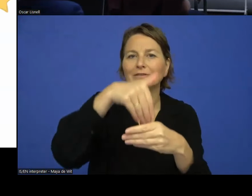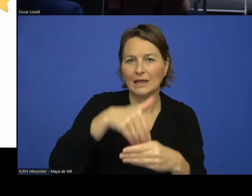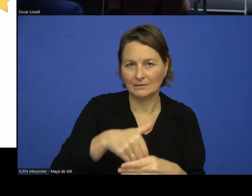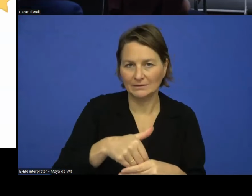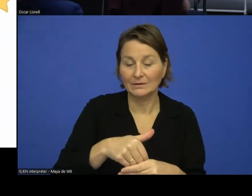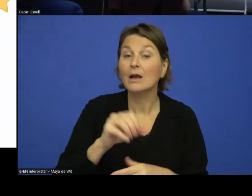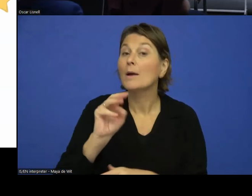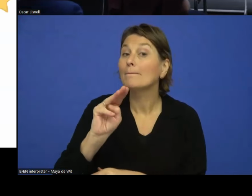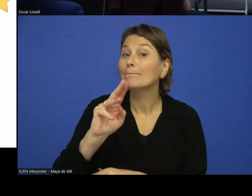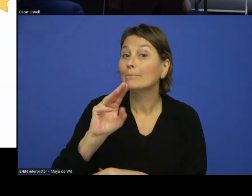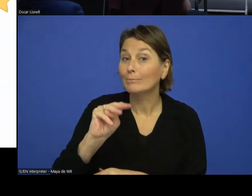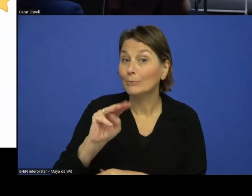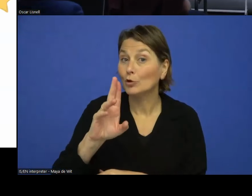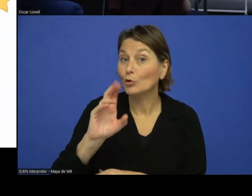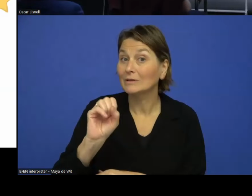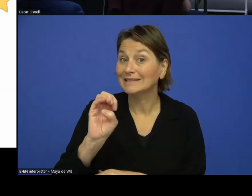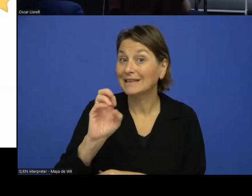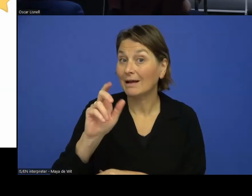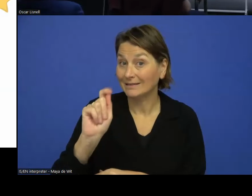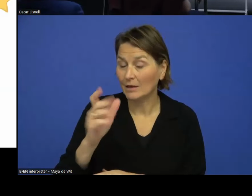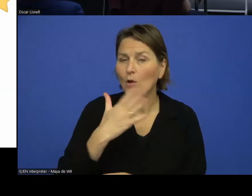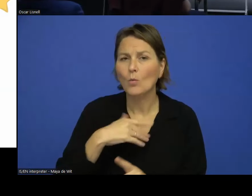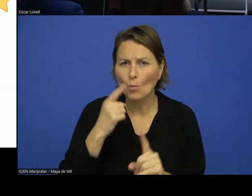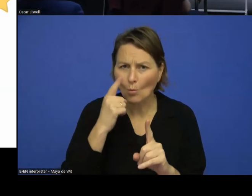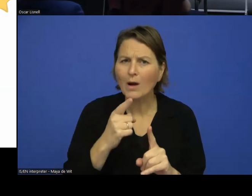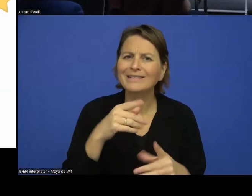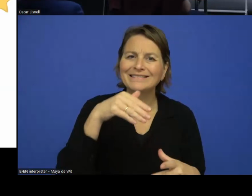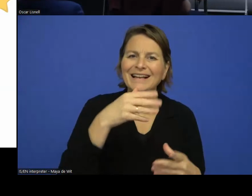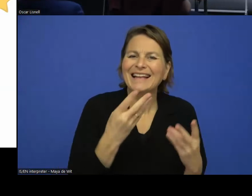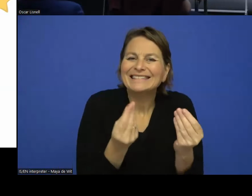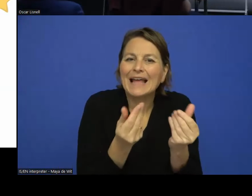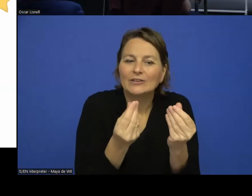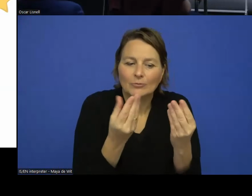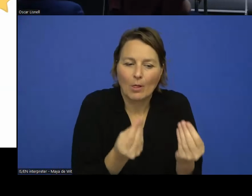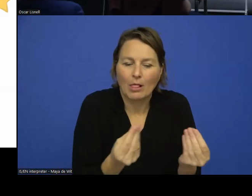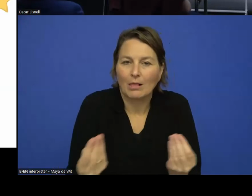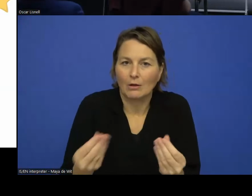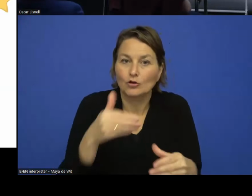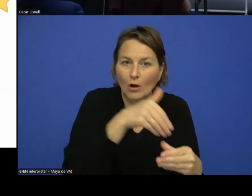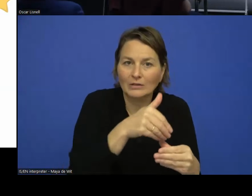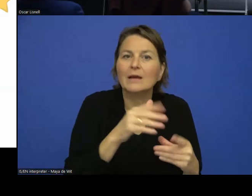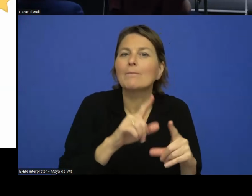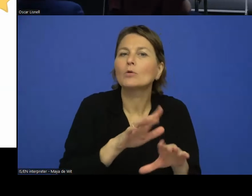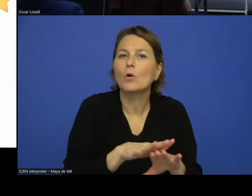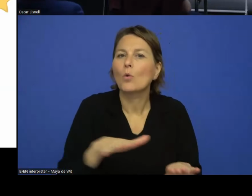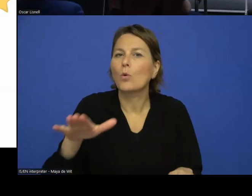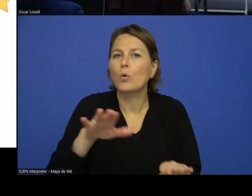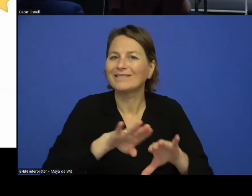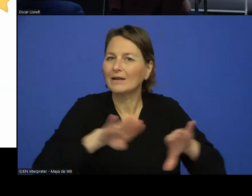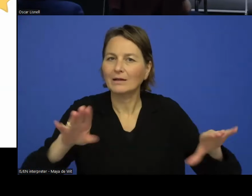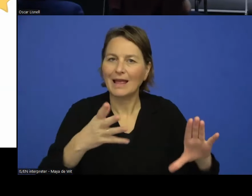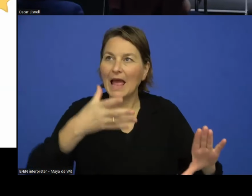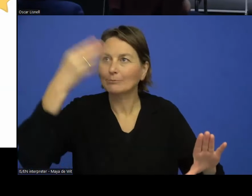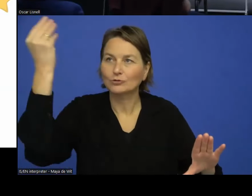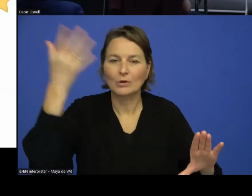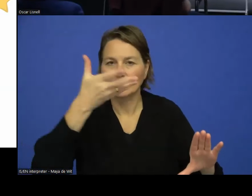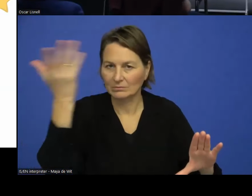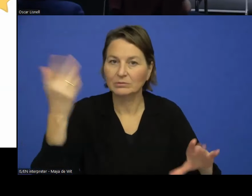is also to look at both tangible, intangible content, and that is also reflected in the archives, in the repositories that we wanted to